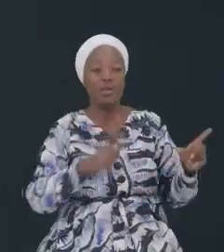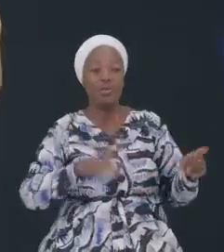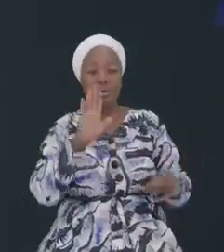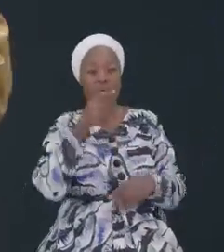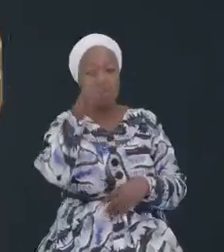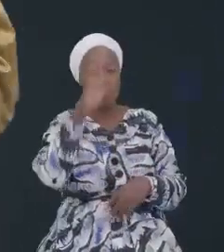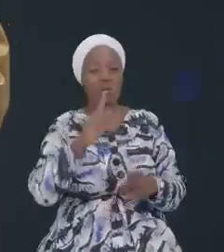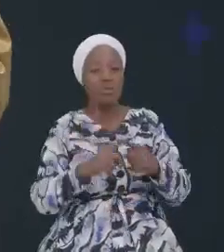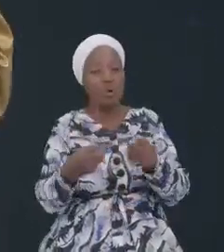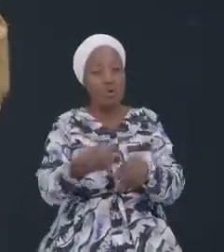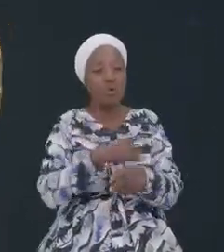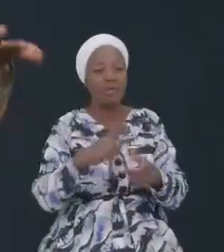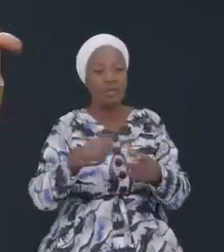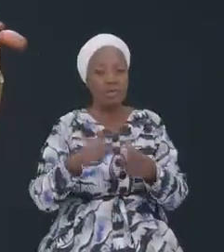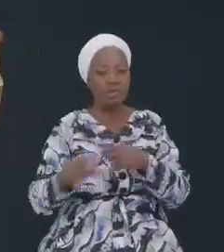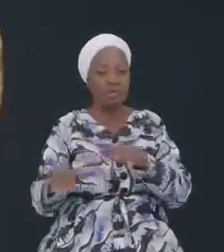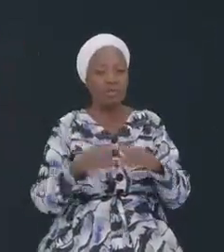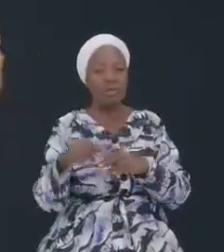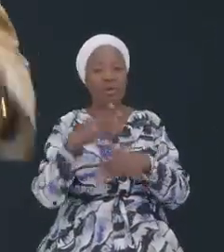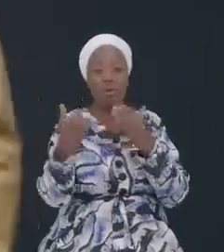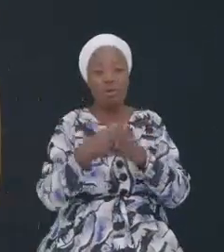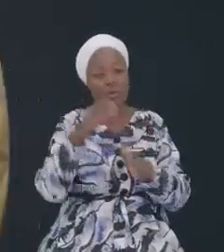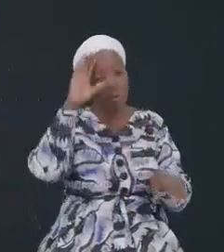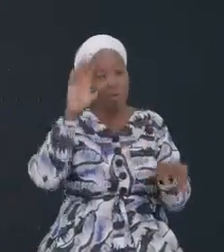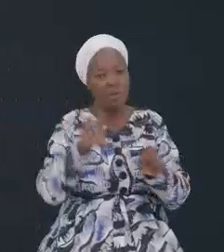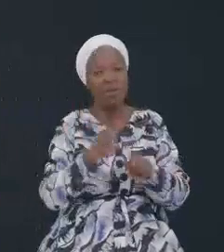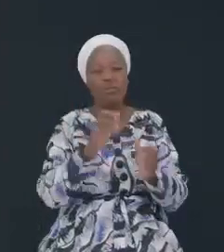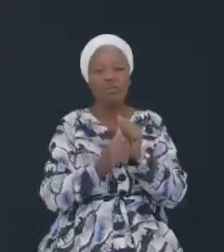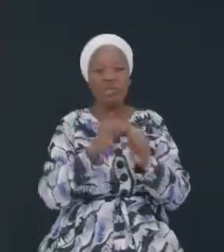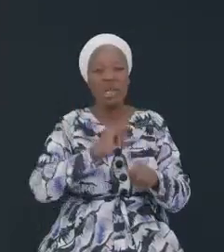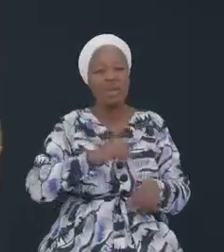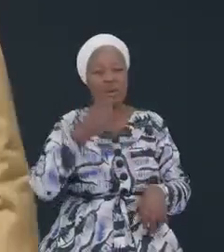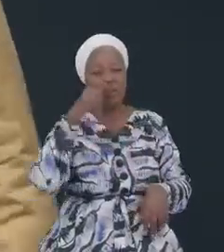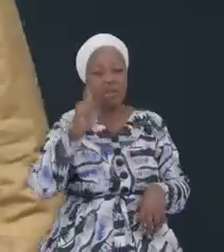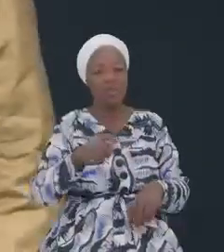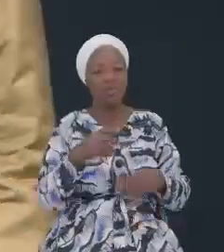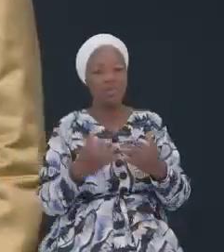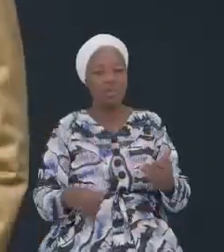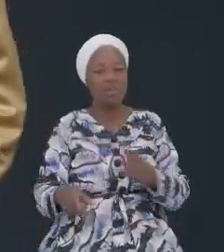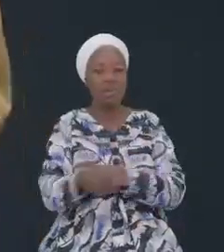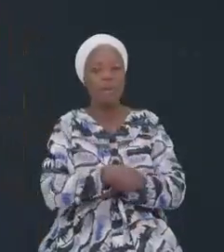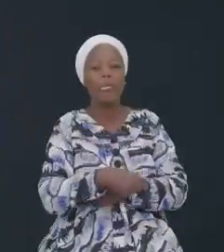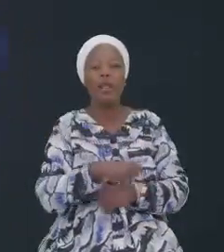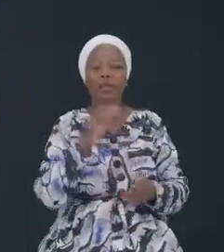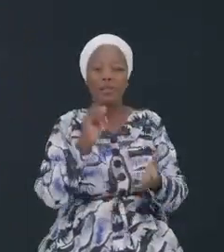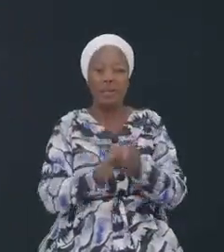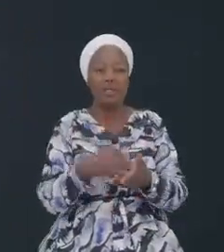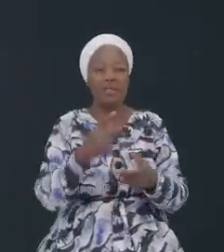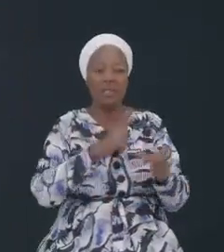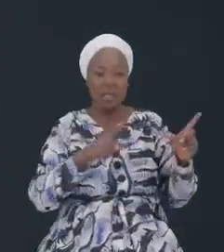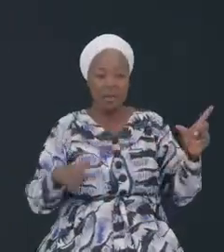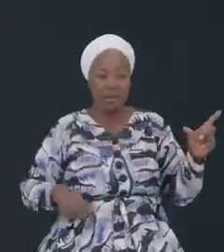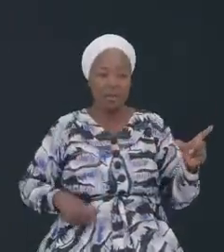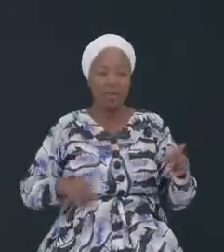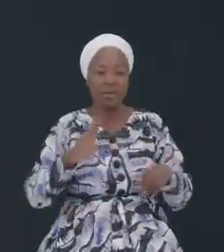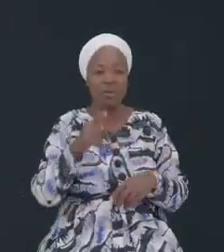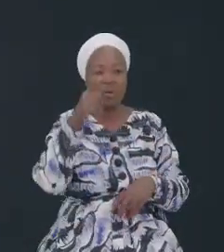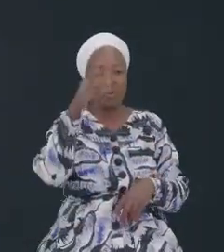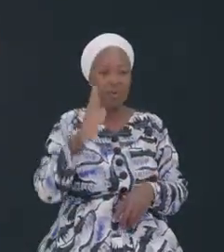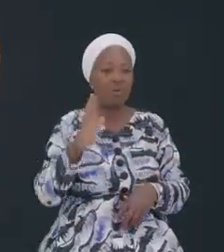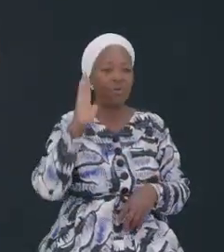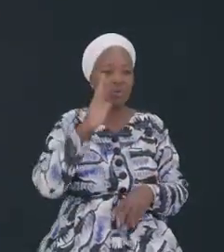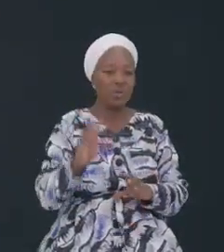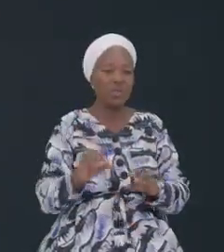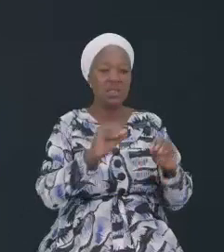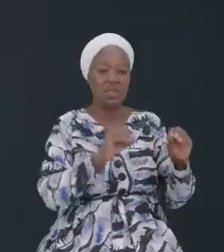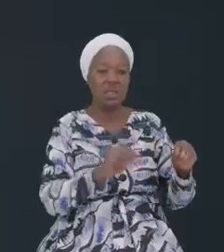to observe and to do all his commandments which I command thee this day, that the Lord thy God